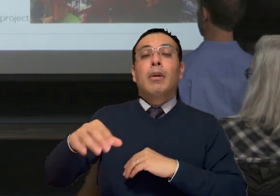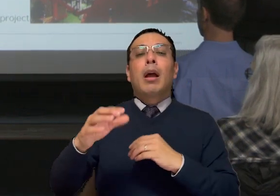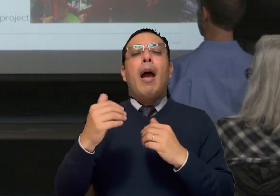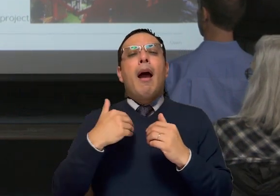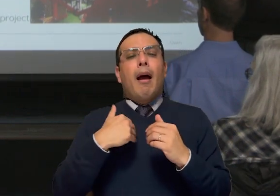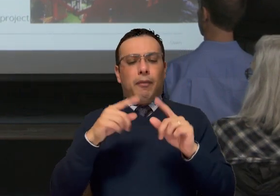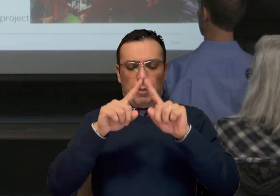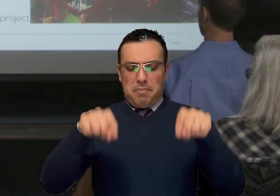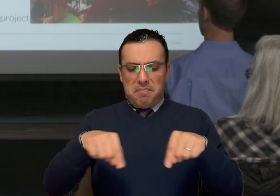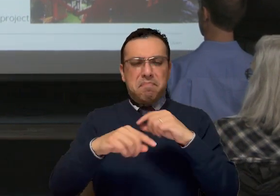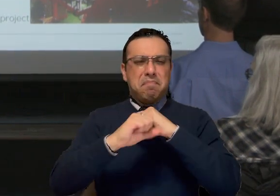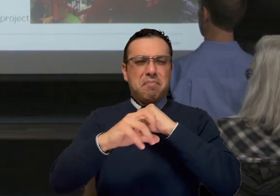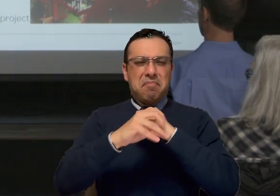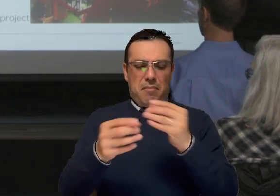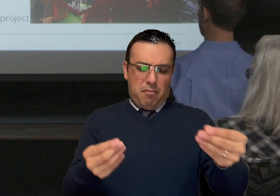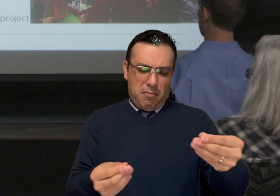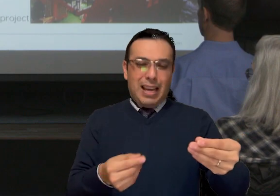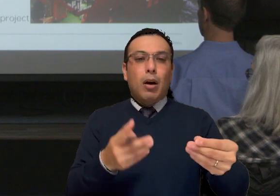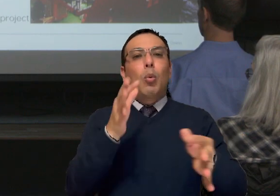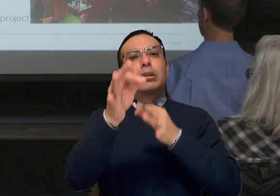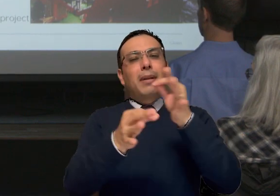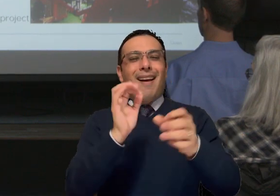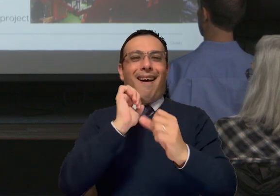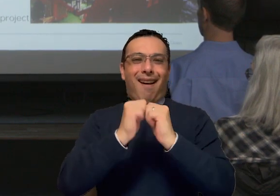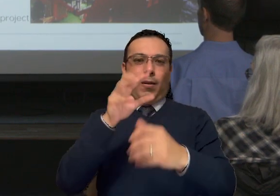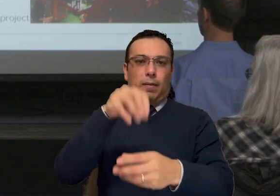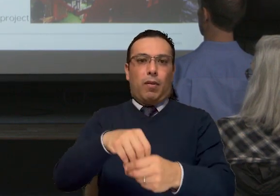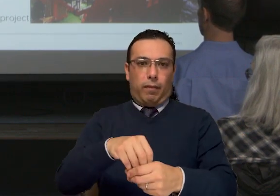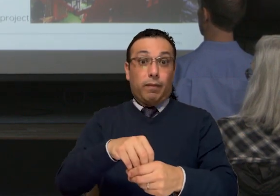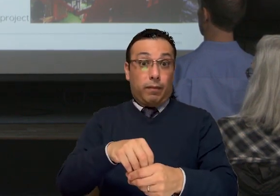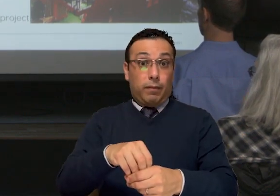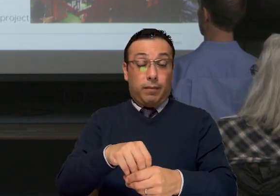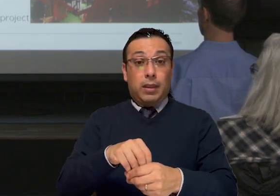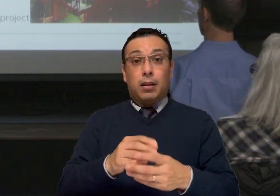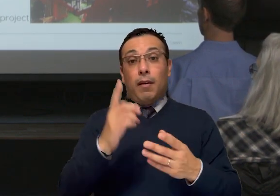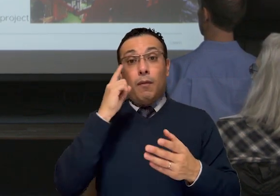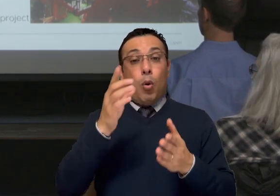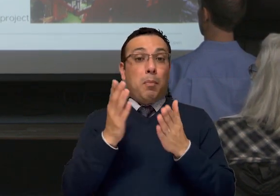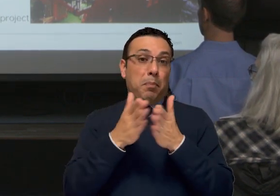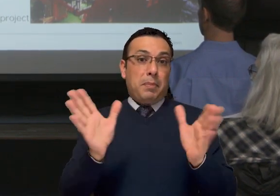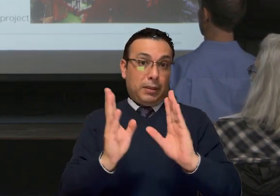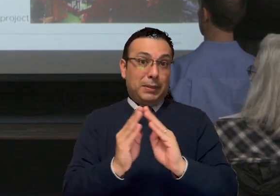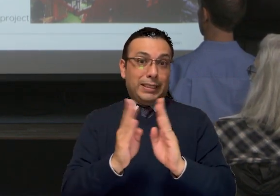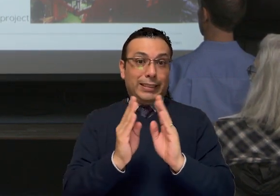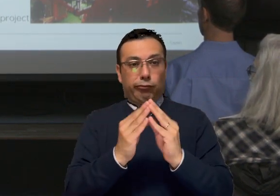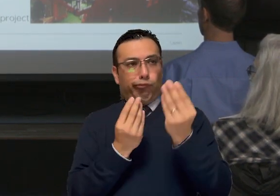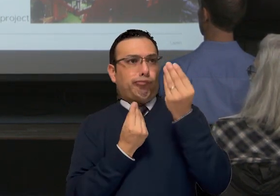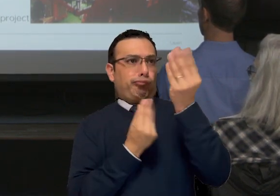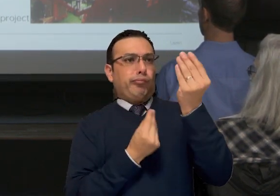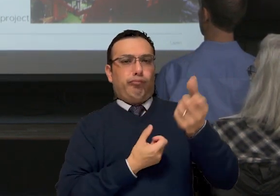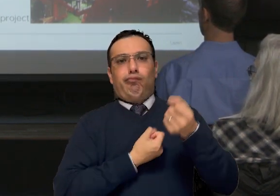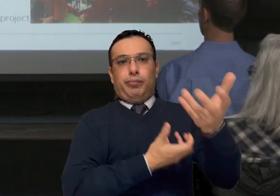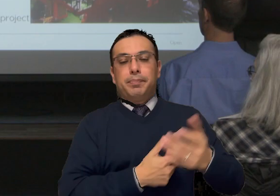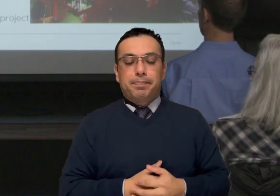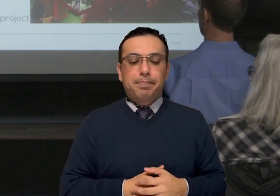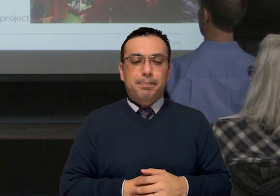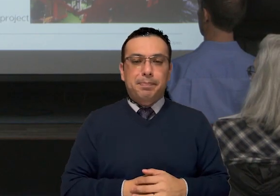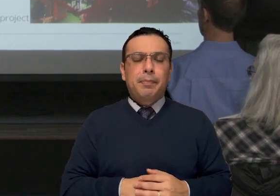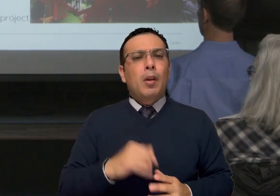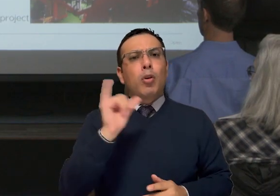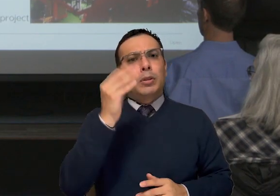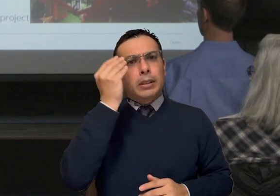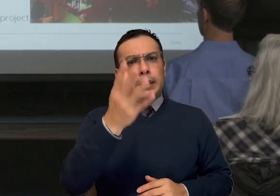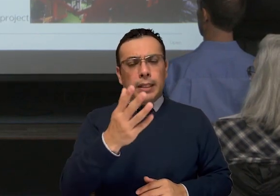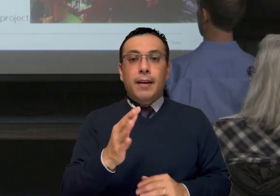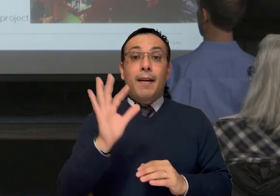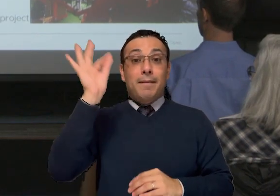in those public meetings. Also, in addition, all federal permitting milestones and schedules